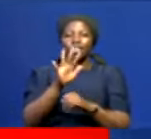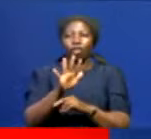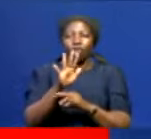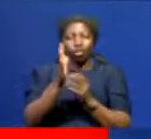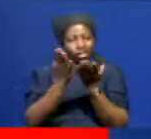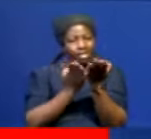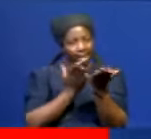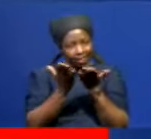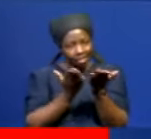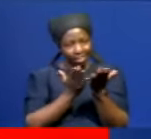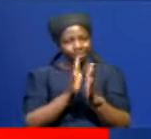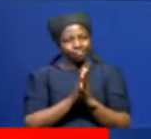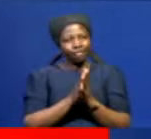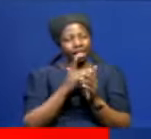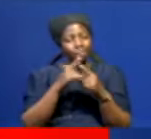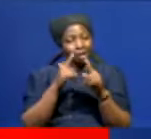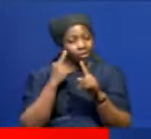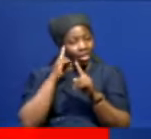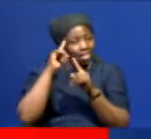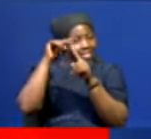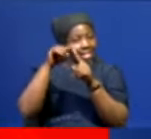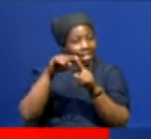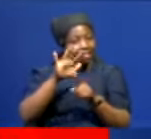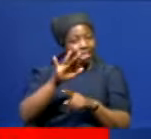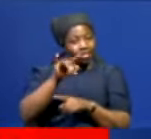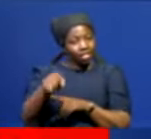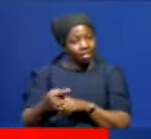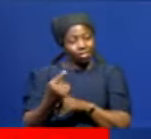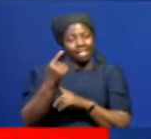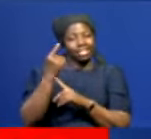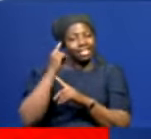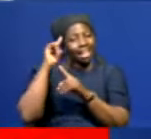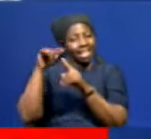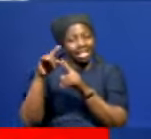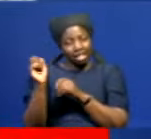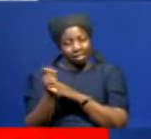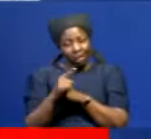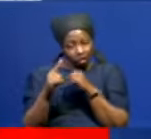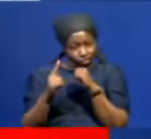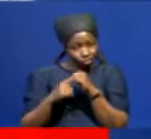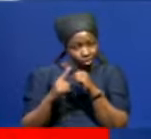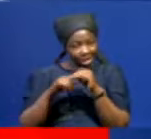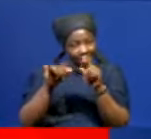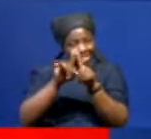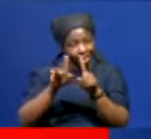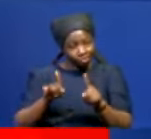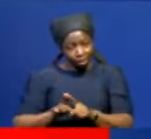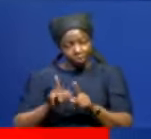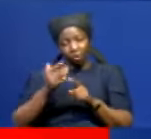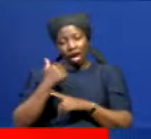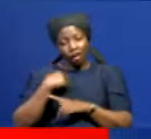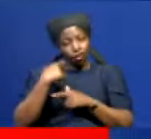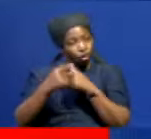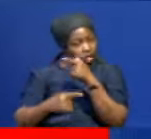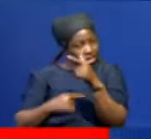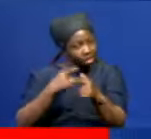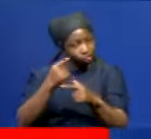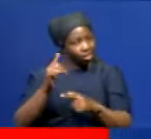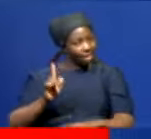the envisaged target of 5,000 services as at June. We have also gone ahead, ladies and